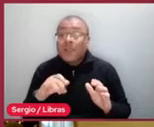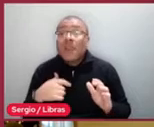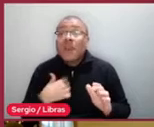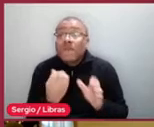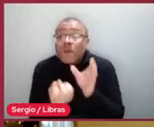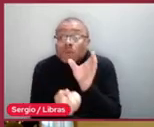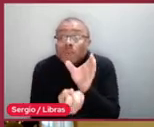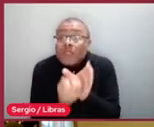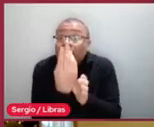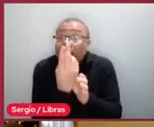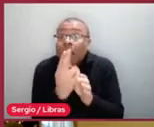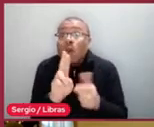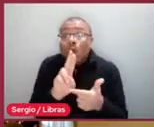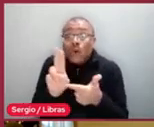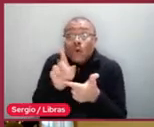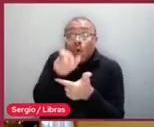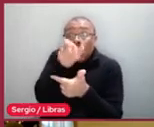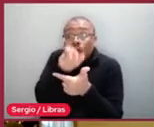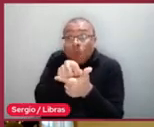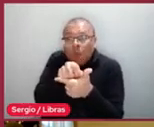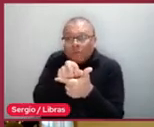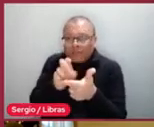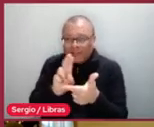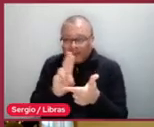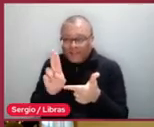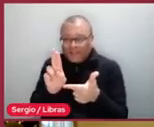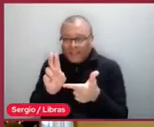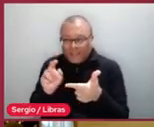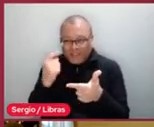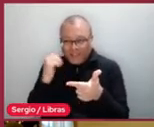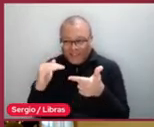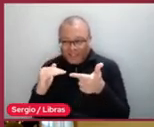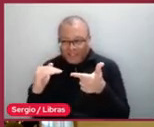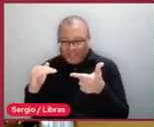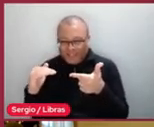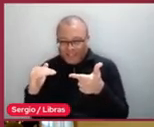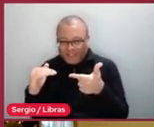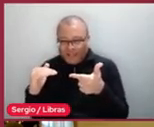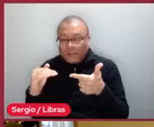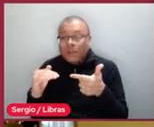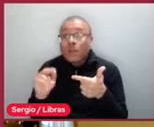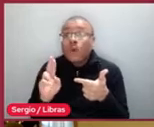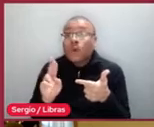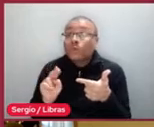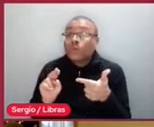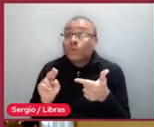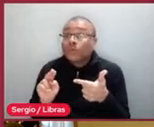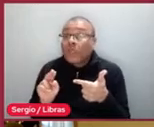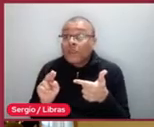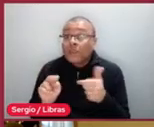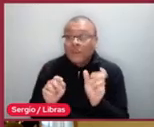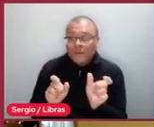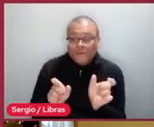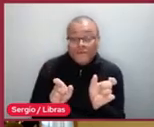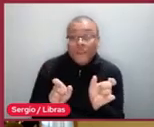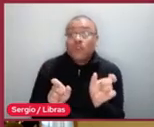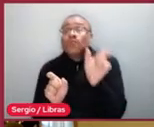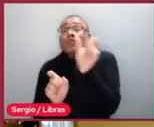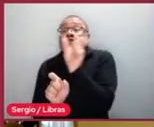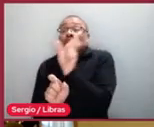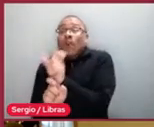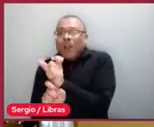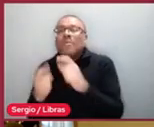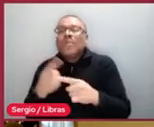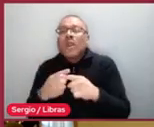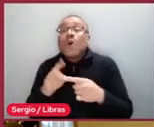query for user's name and roles dot name. This query will never work, obviously, because user's name and roles name are in different